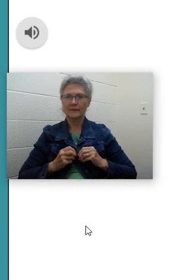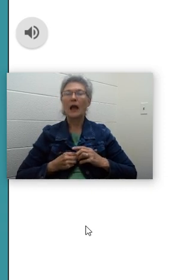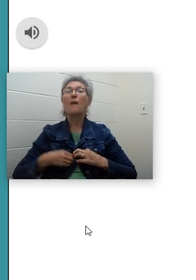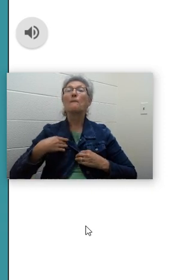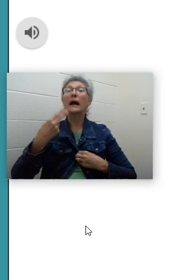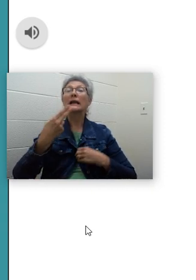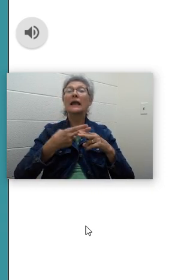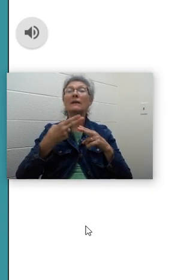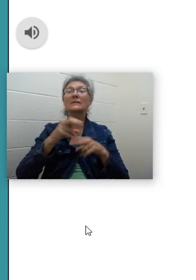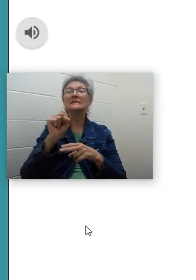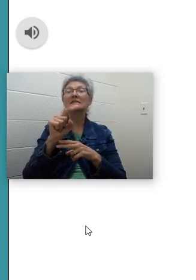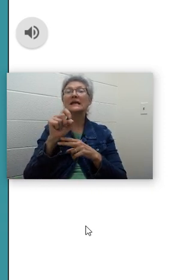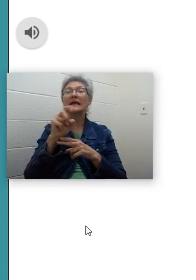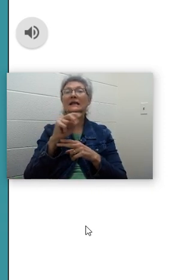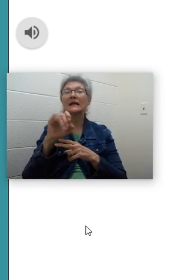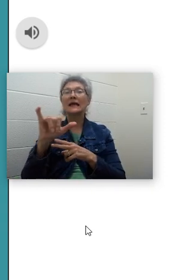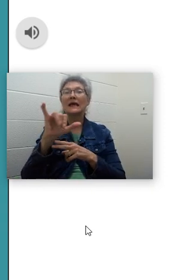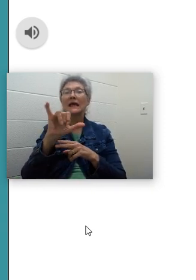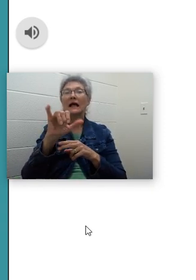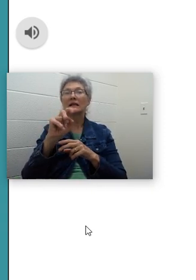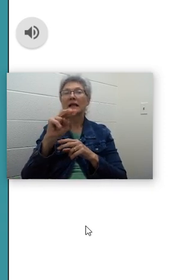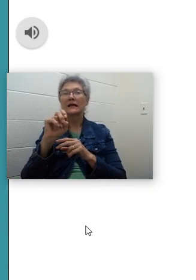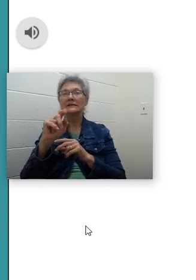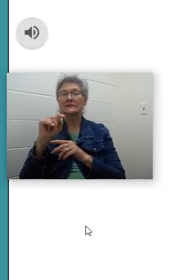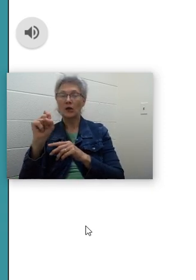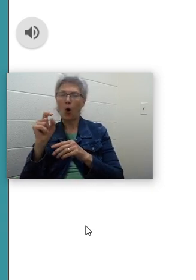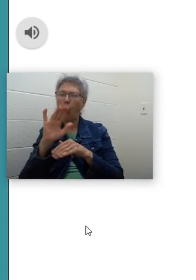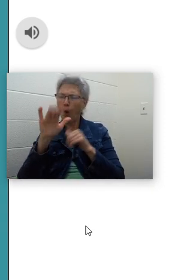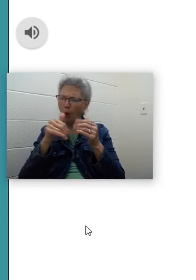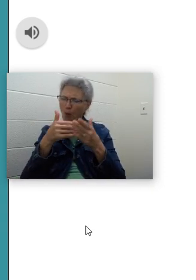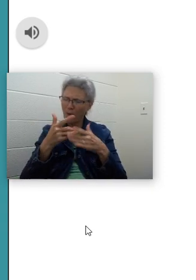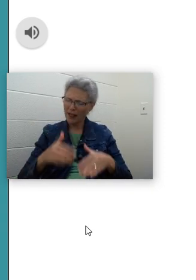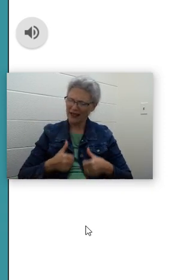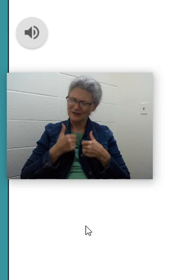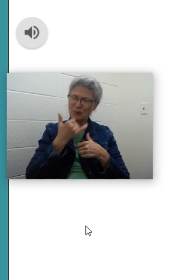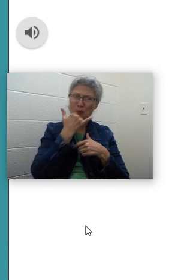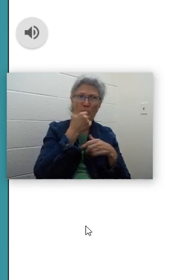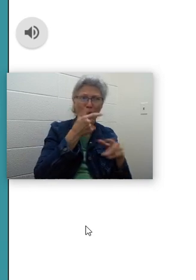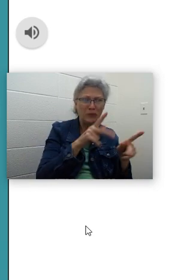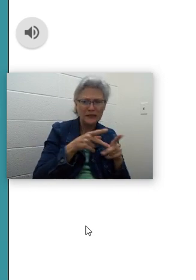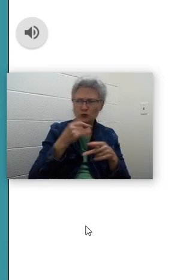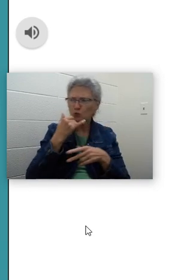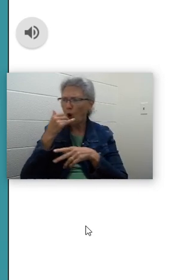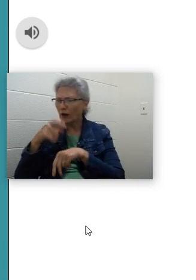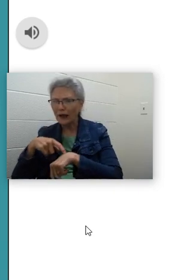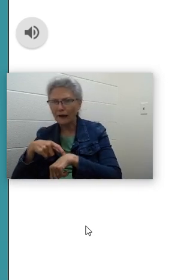My name is Stanley Yelnats. All my life, I seem to be in the wrong place at the wrong time.